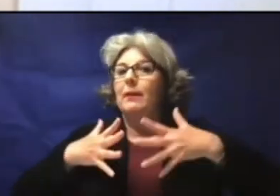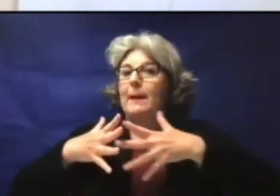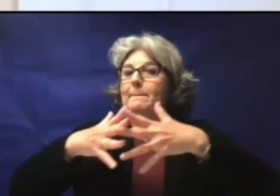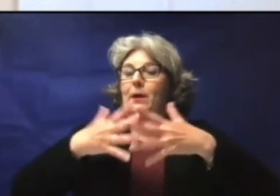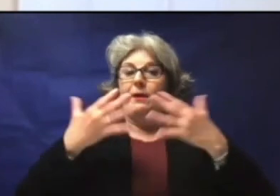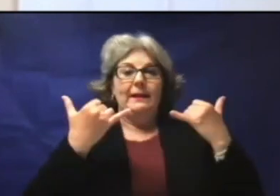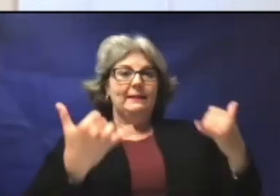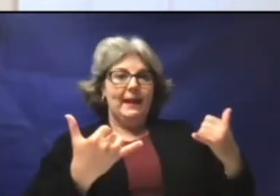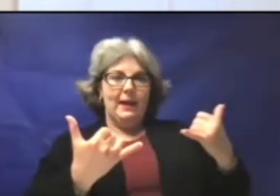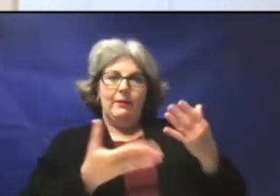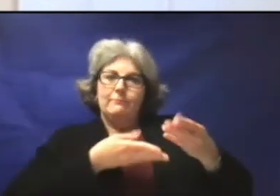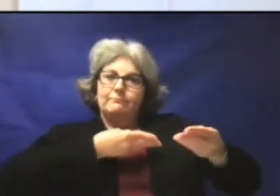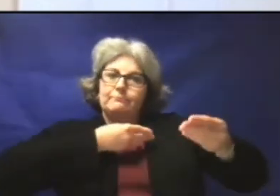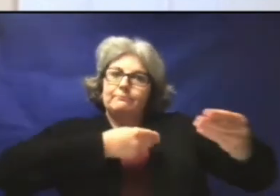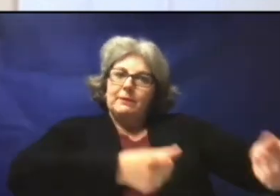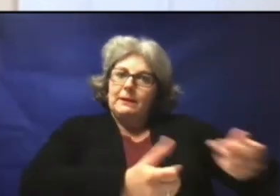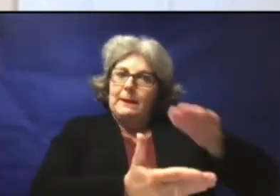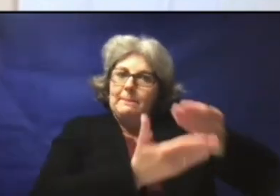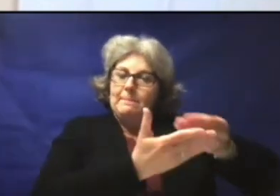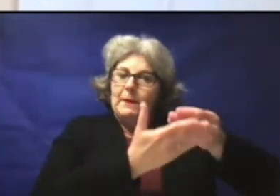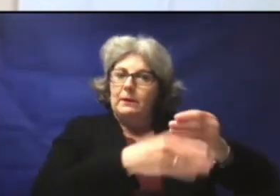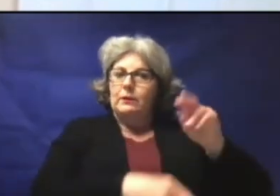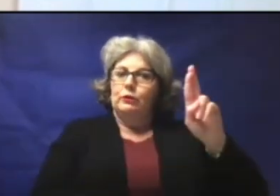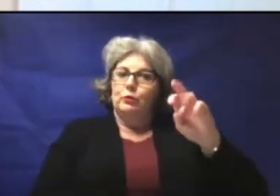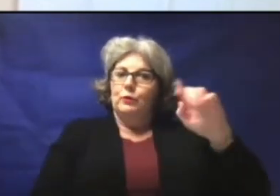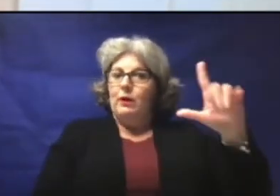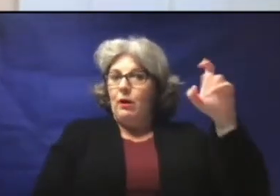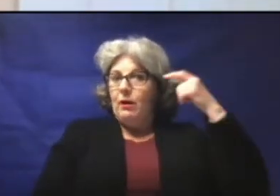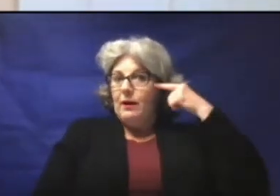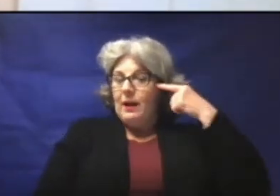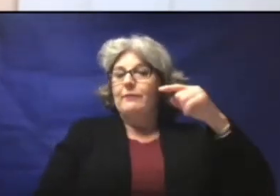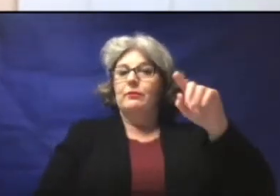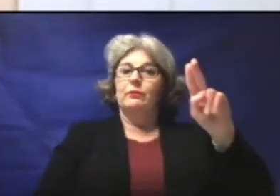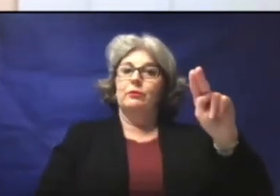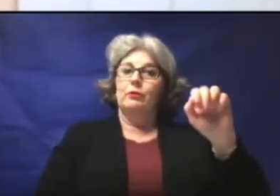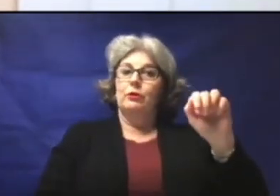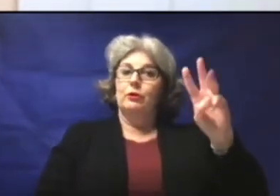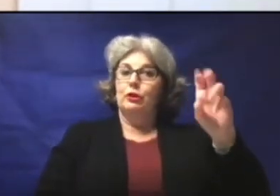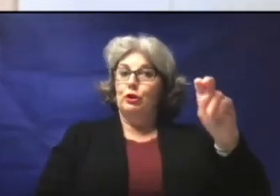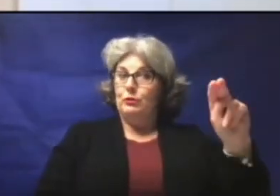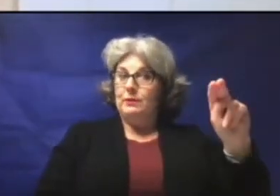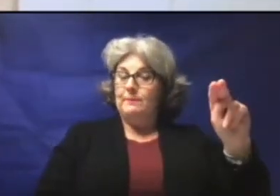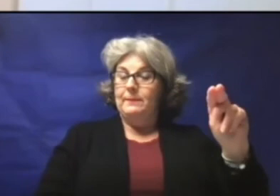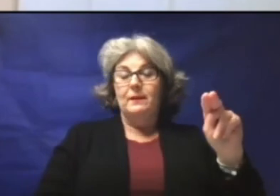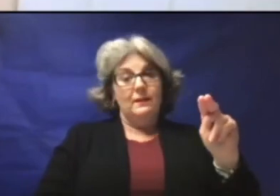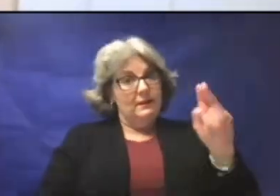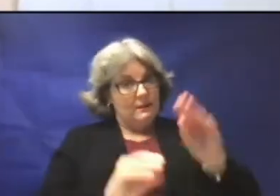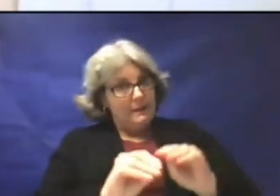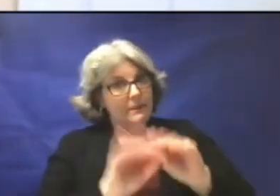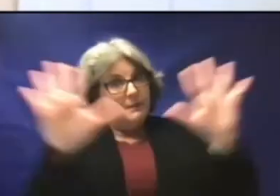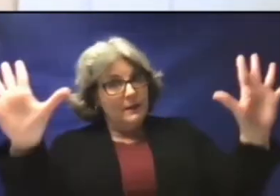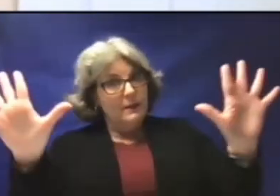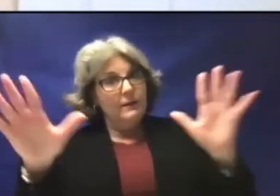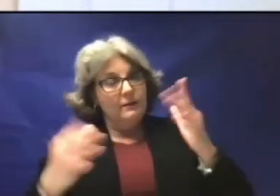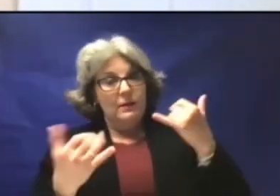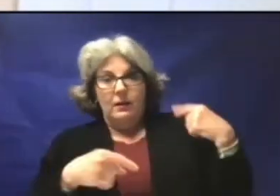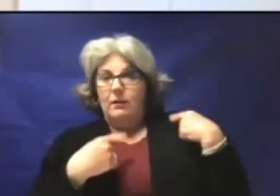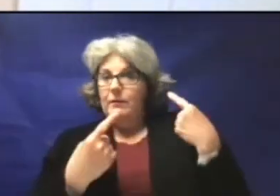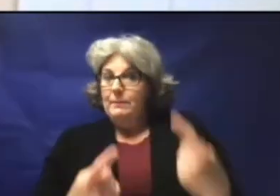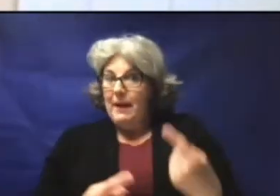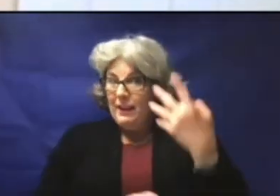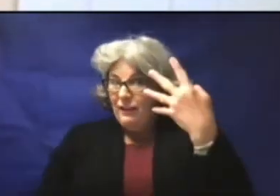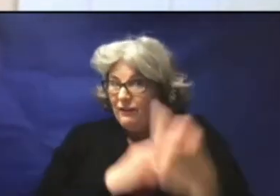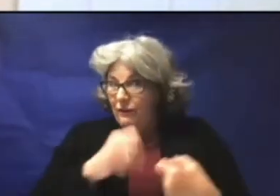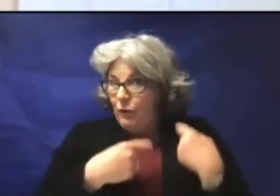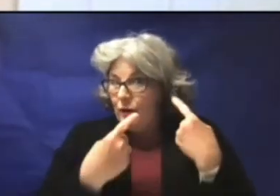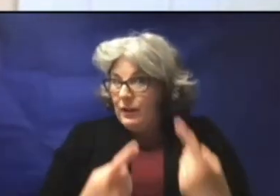now funding a campaign to recall Governor Gavin Newsom. Let me be clear. Over the past 4